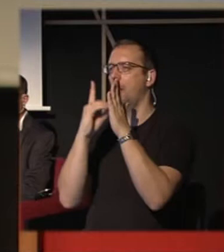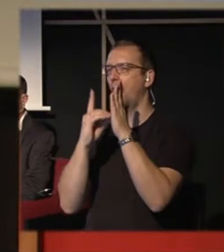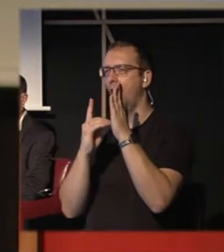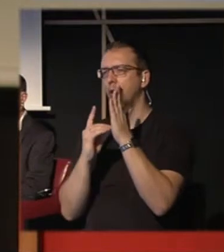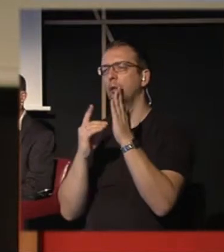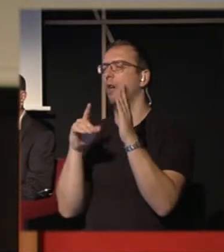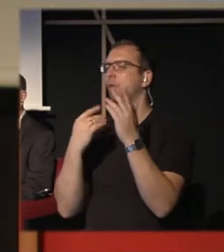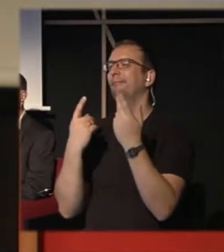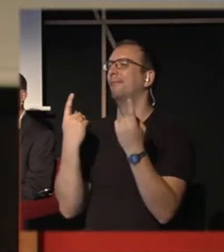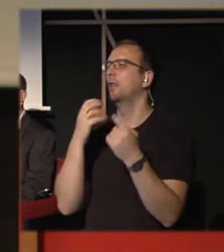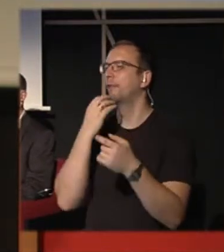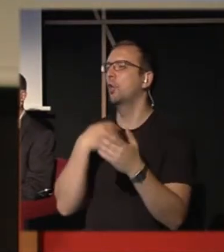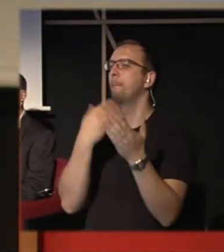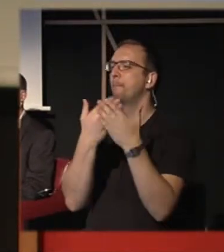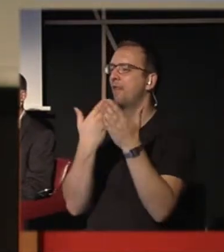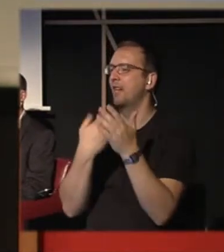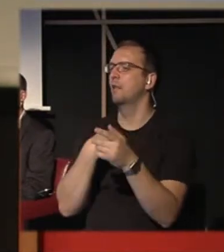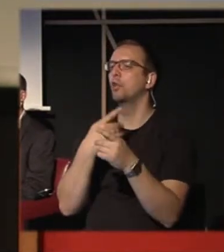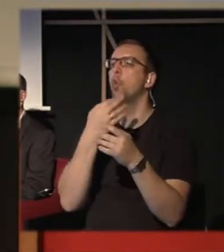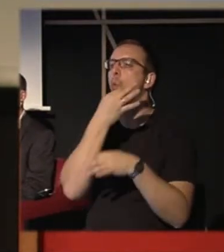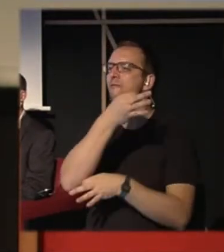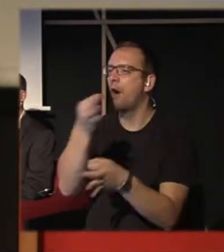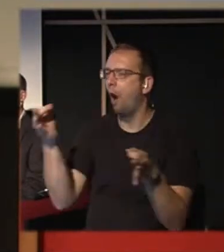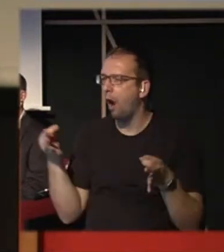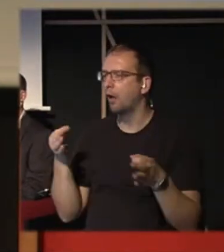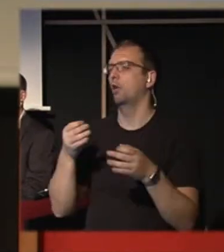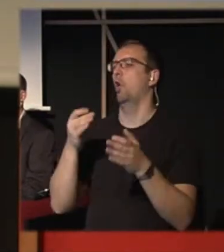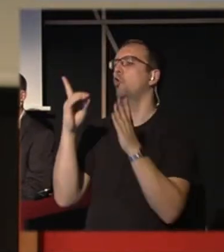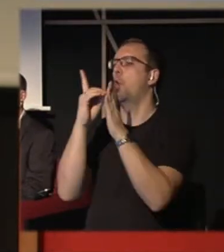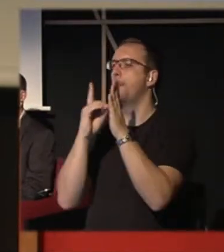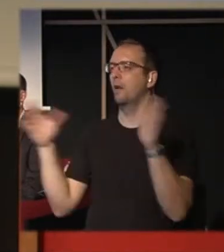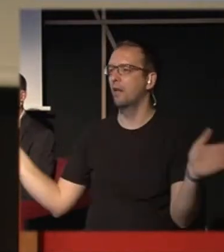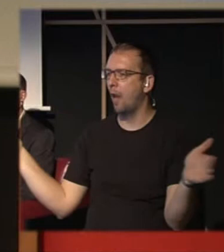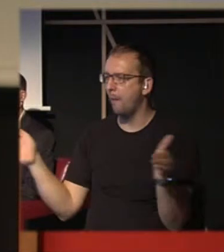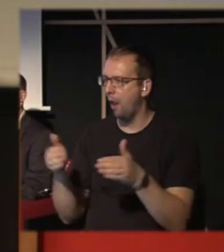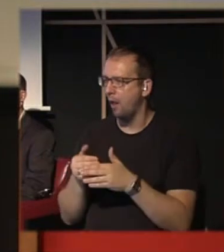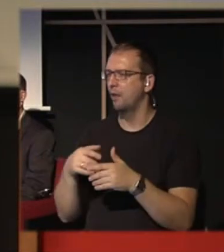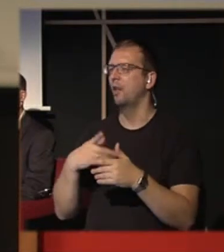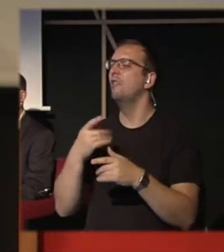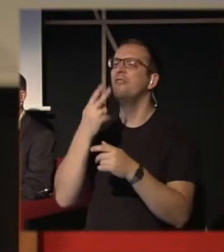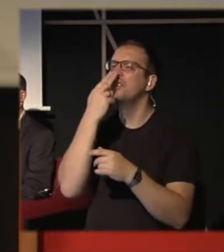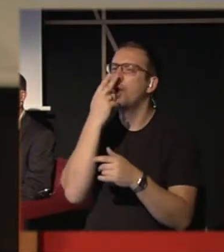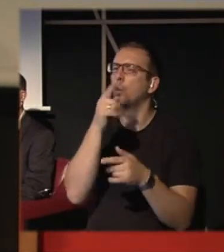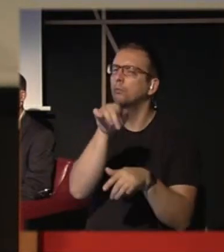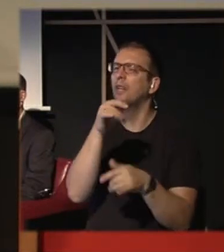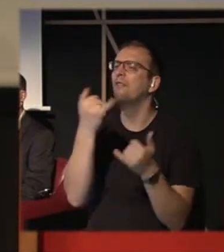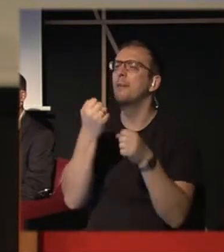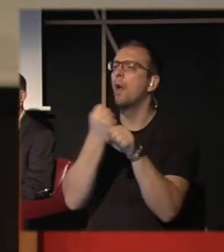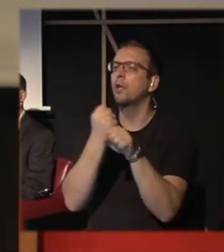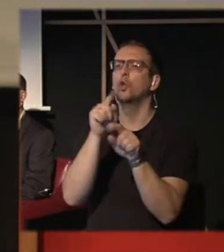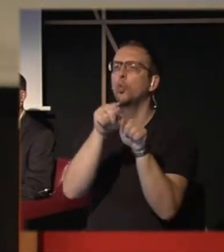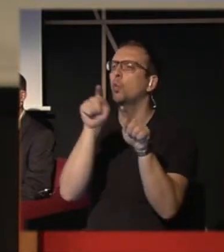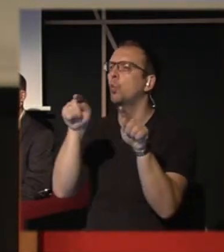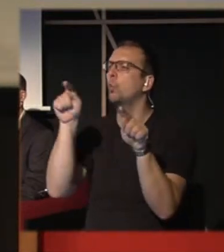documents, the DAO criterion itself, and ensuring that there's adequate staff in place, and